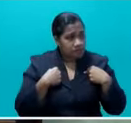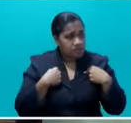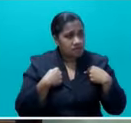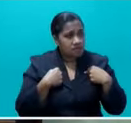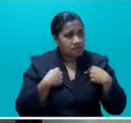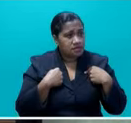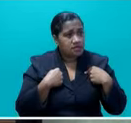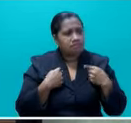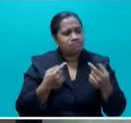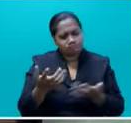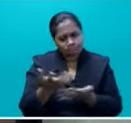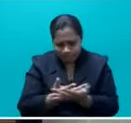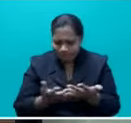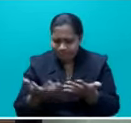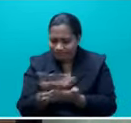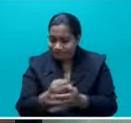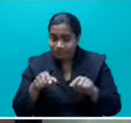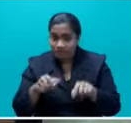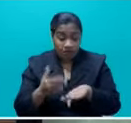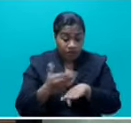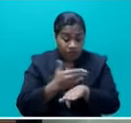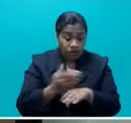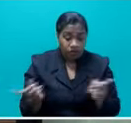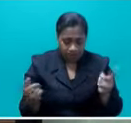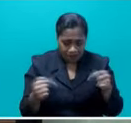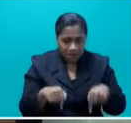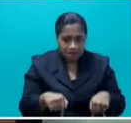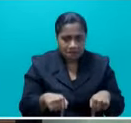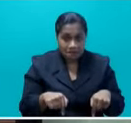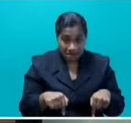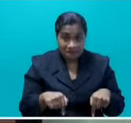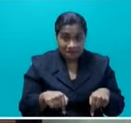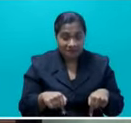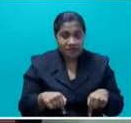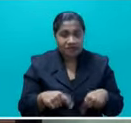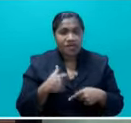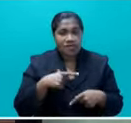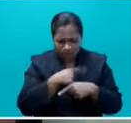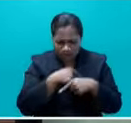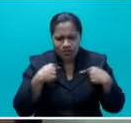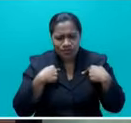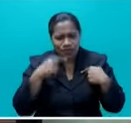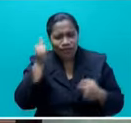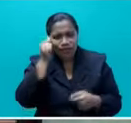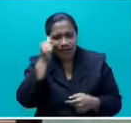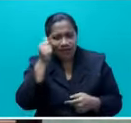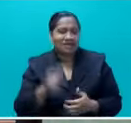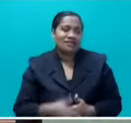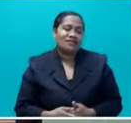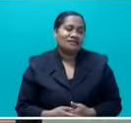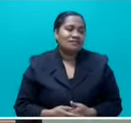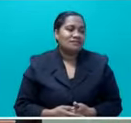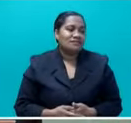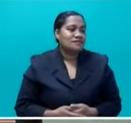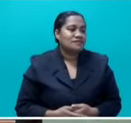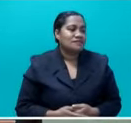of dialogue before we came. And if you look at, because we are aware of